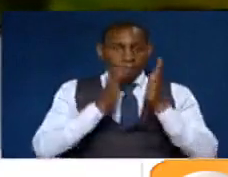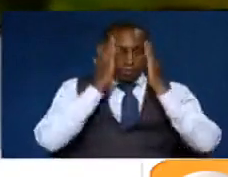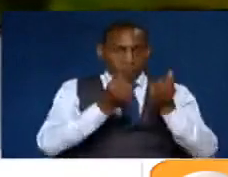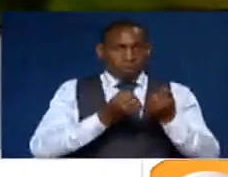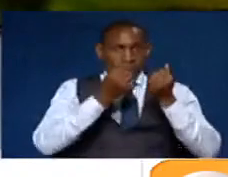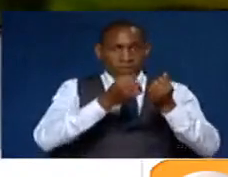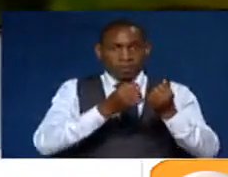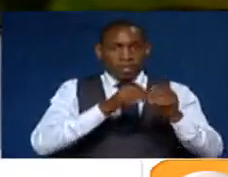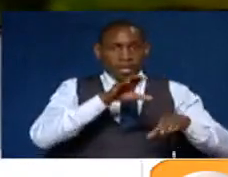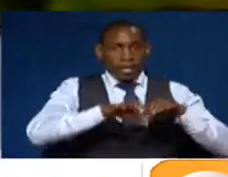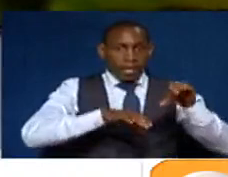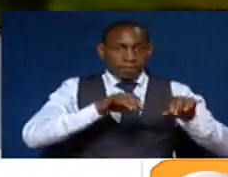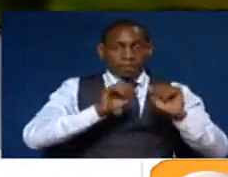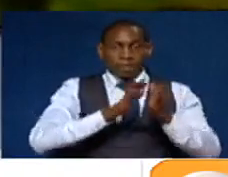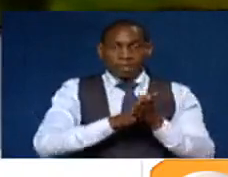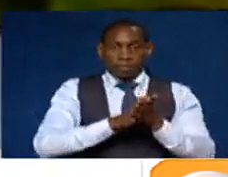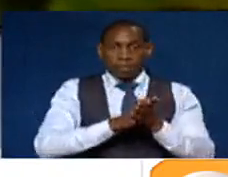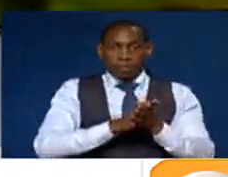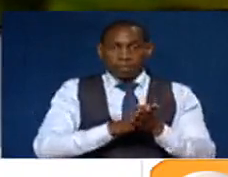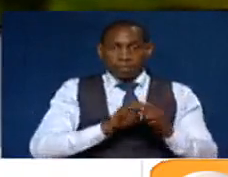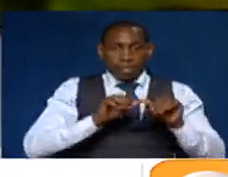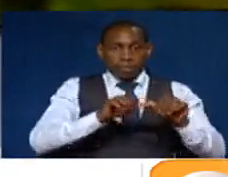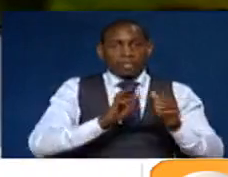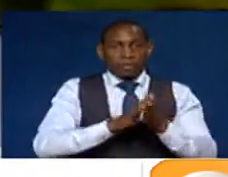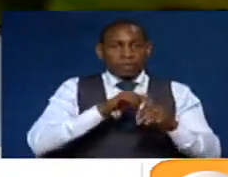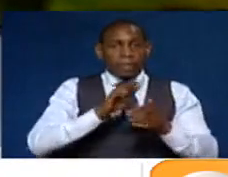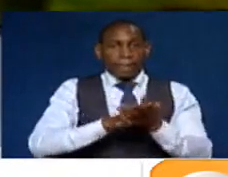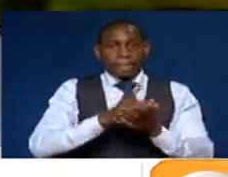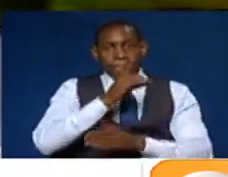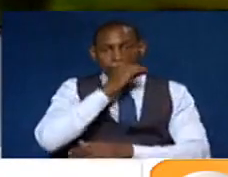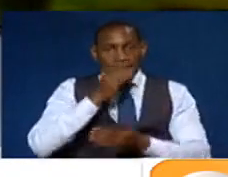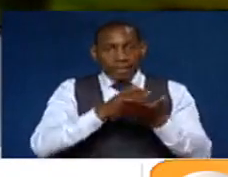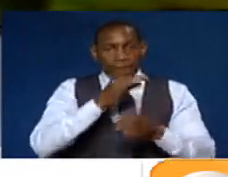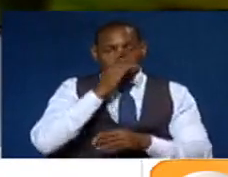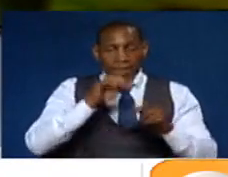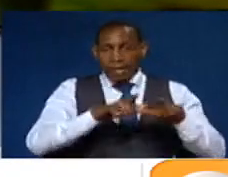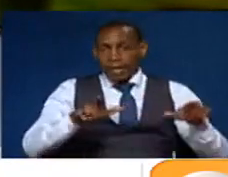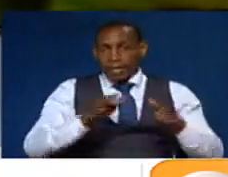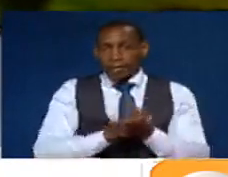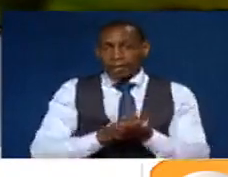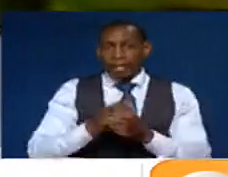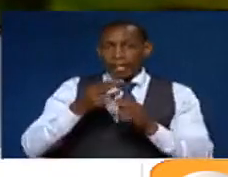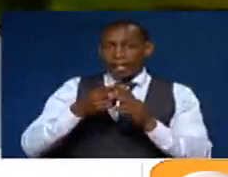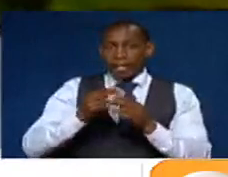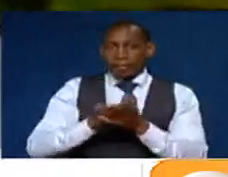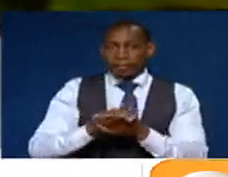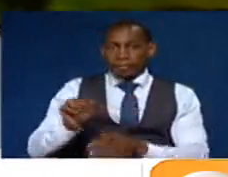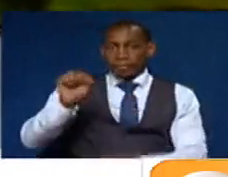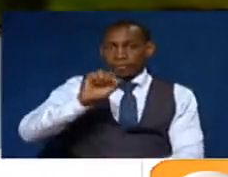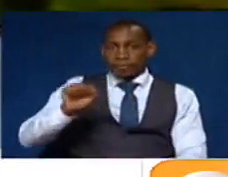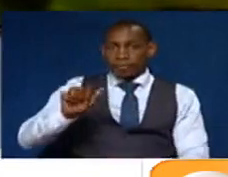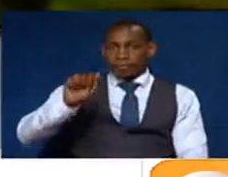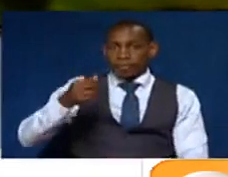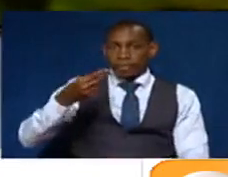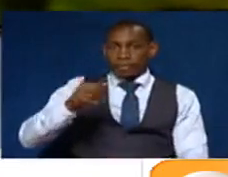strong cattle breeds that can withstand harsh conditions, especially in arid and semi-arid areas. The Sahiwal cattle is